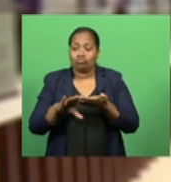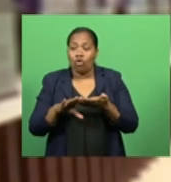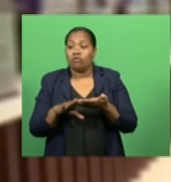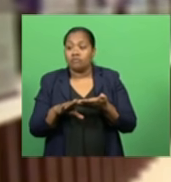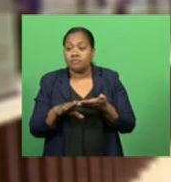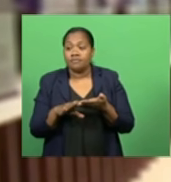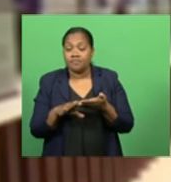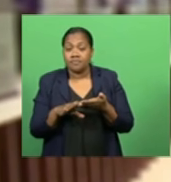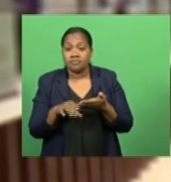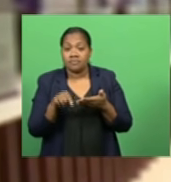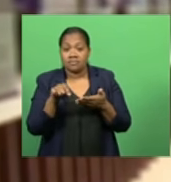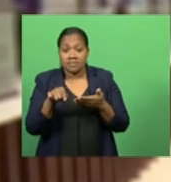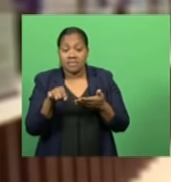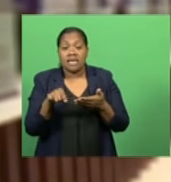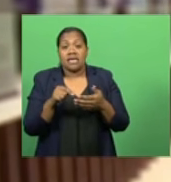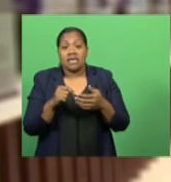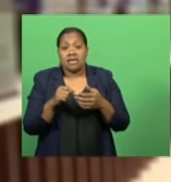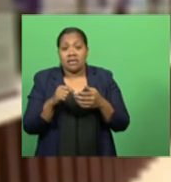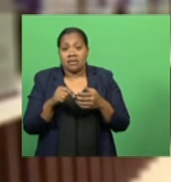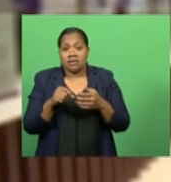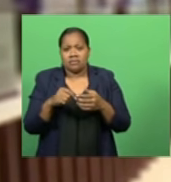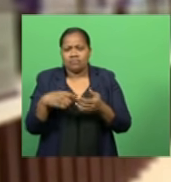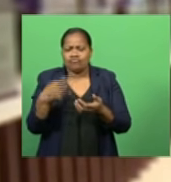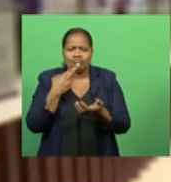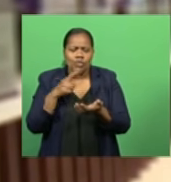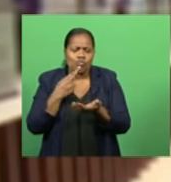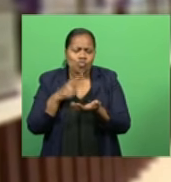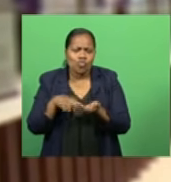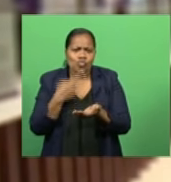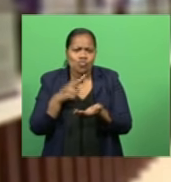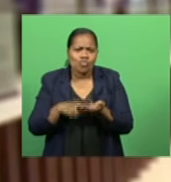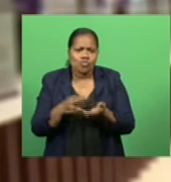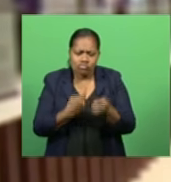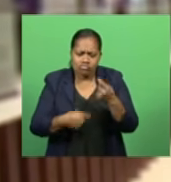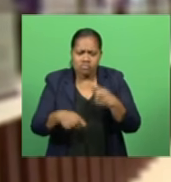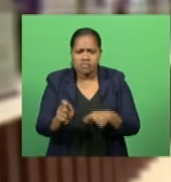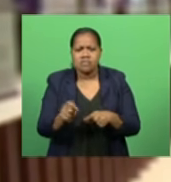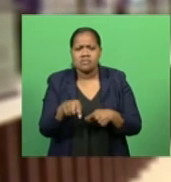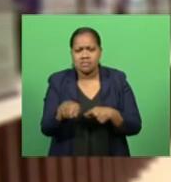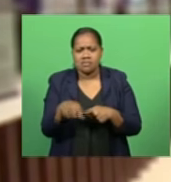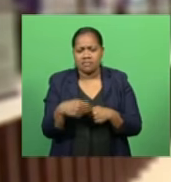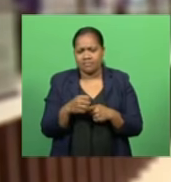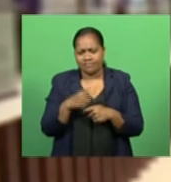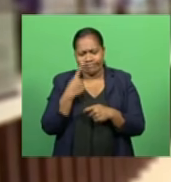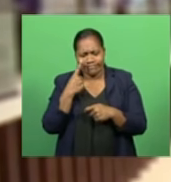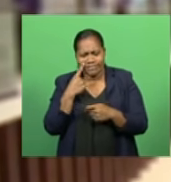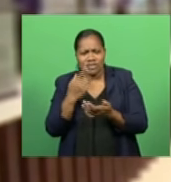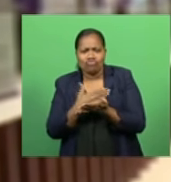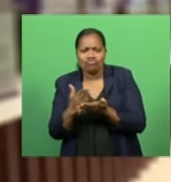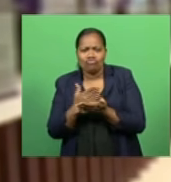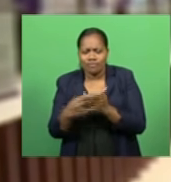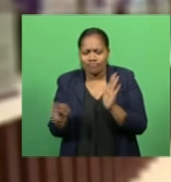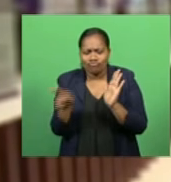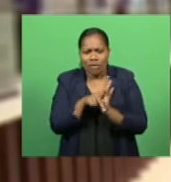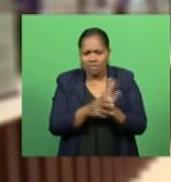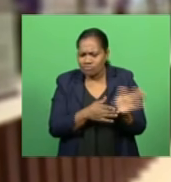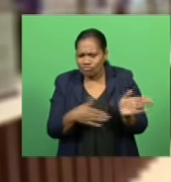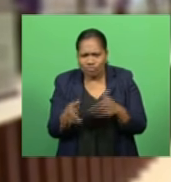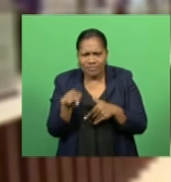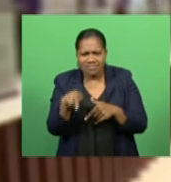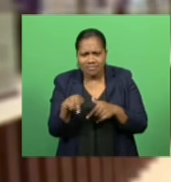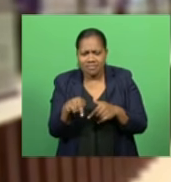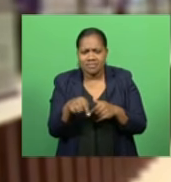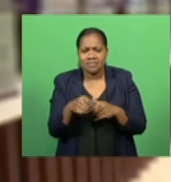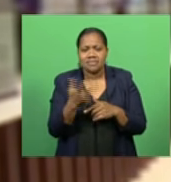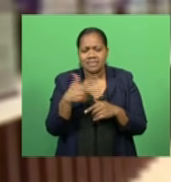listed entities recorded trading activities, with 4 noting share price movements. ATH Limited shares dropped